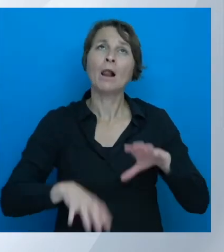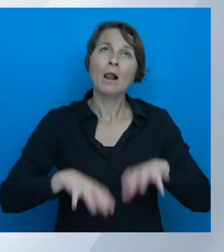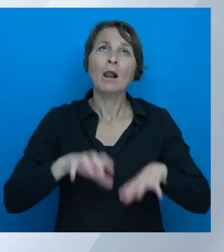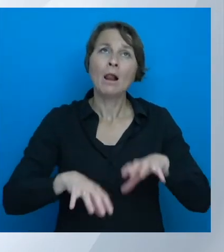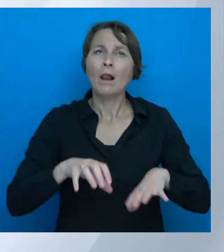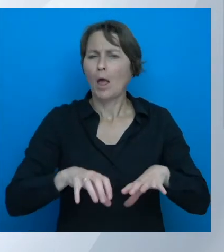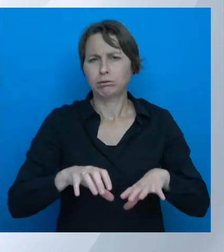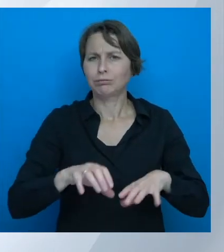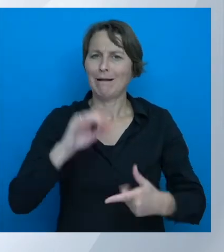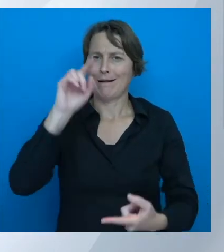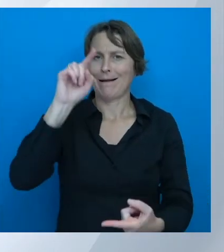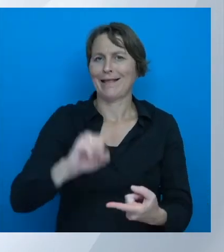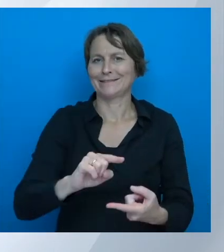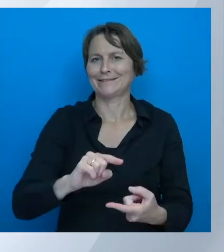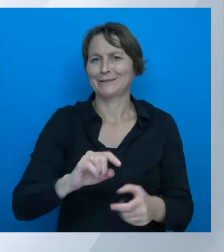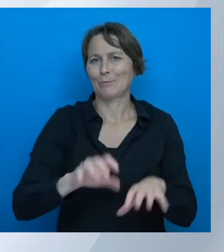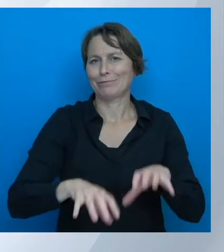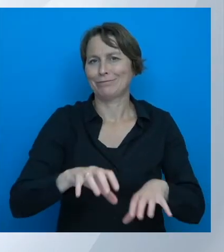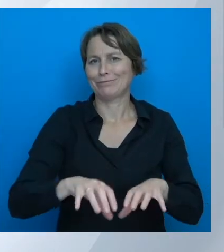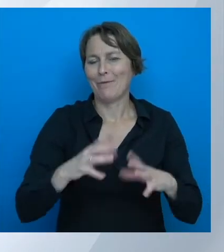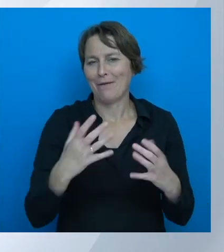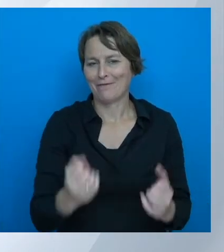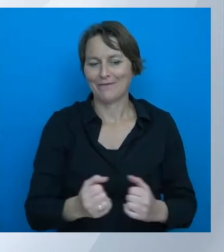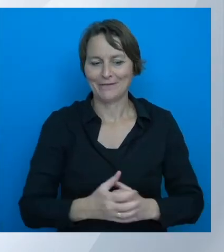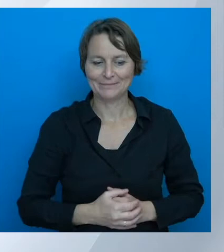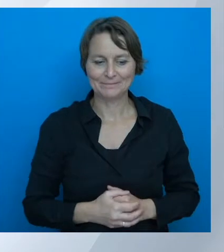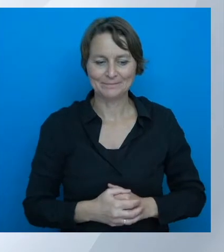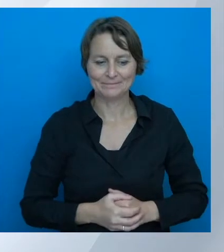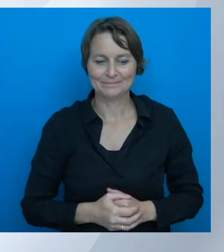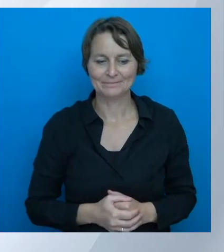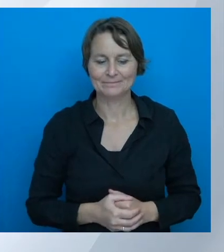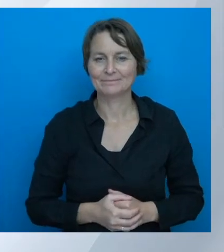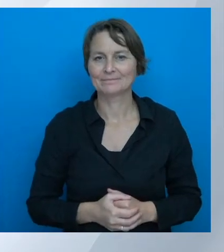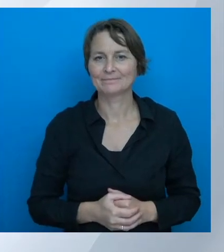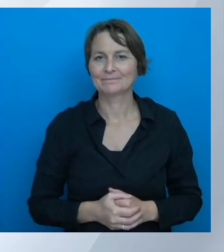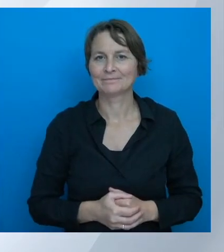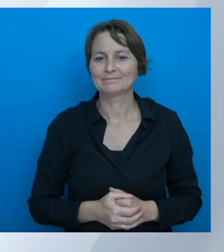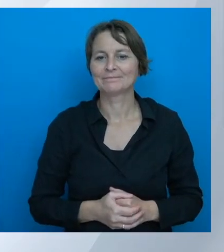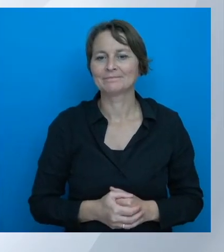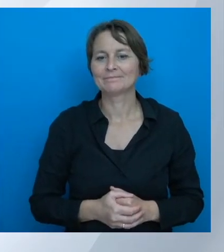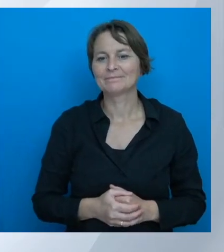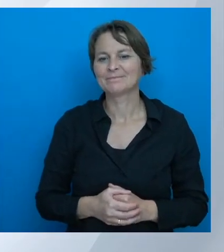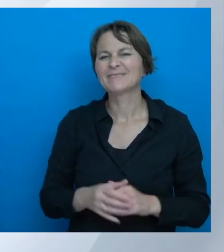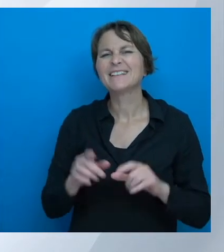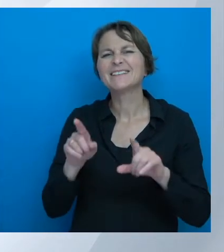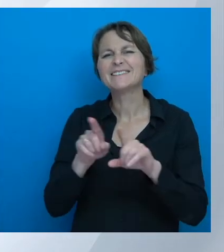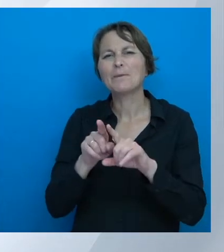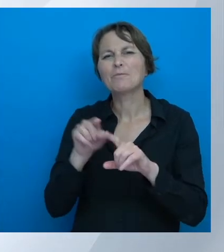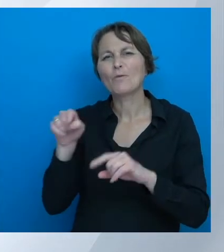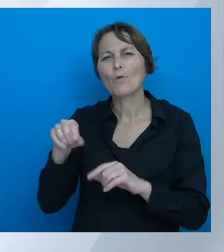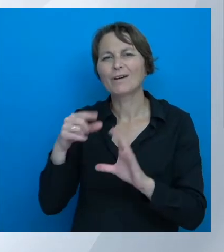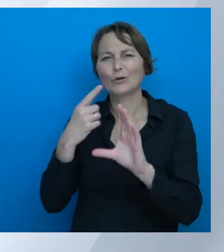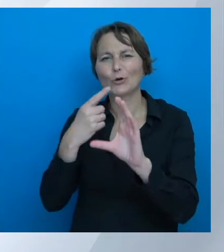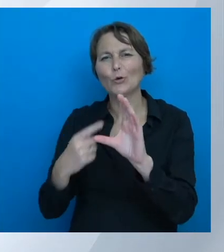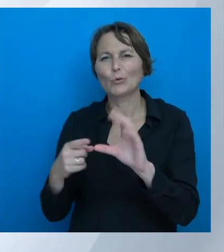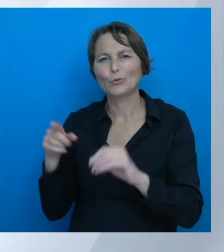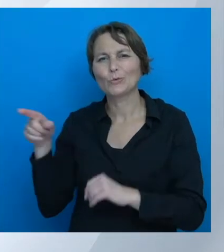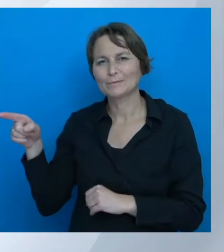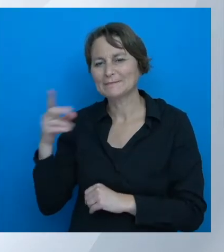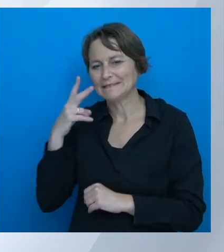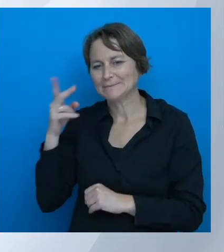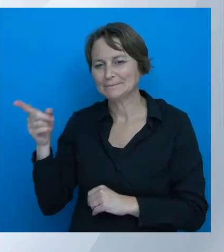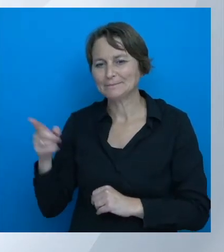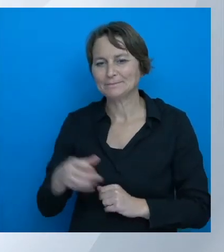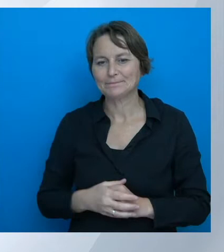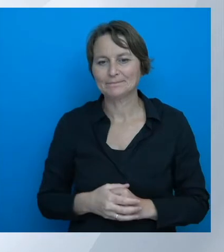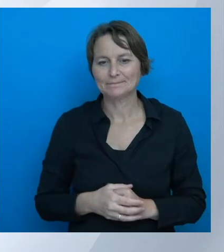that we need to do for the queue. So again, we're just going to do a quick check to make sure that that builds, make sure I've not done anything daft. And then we're going to